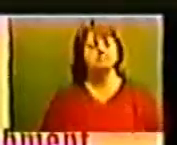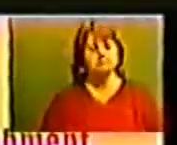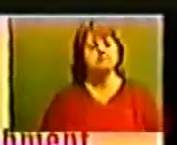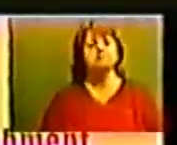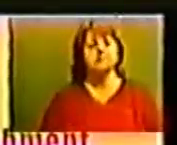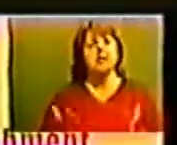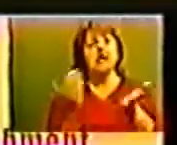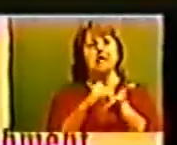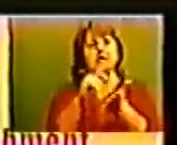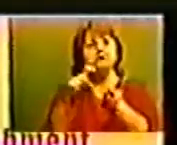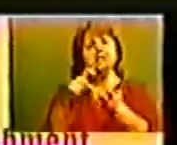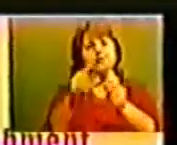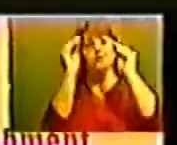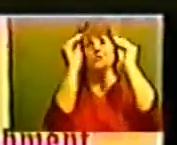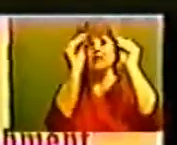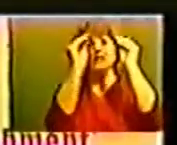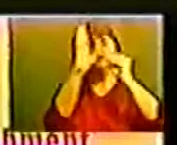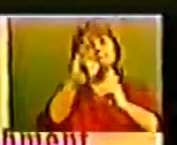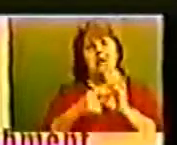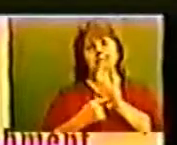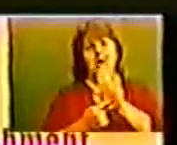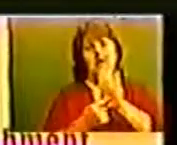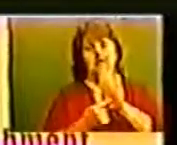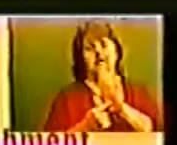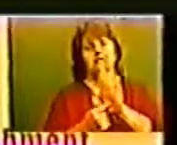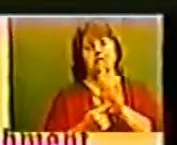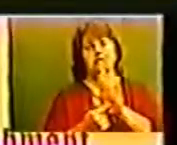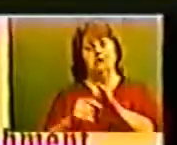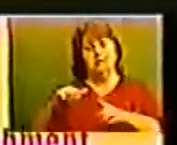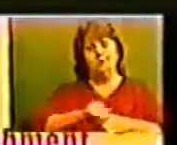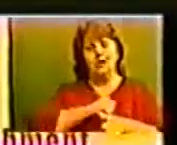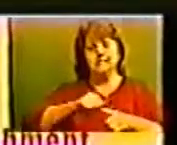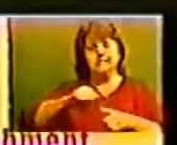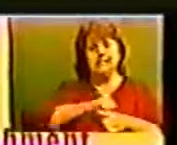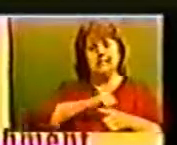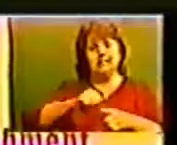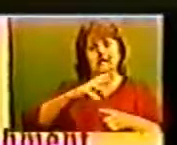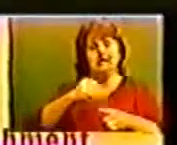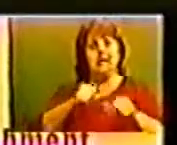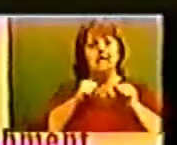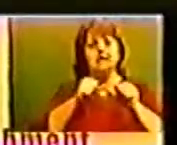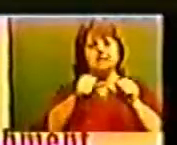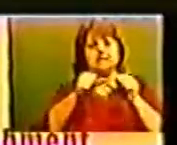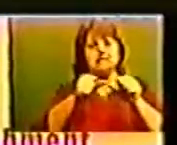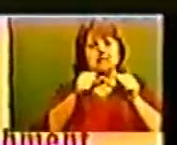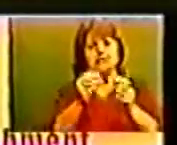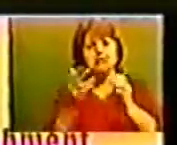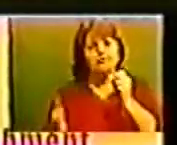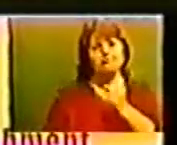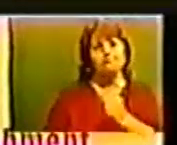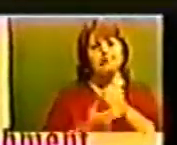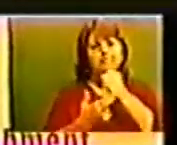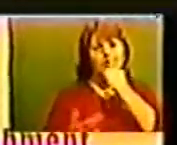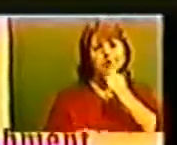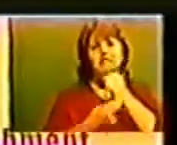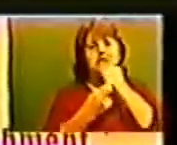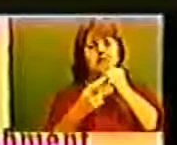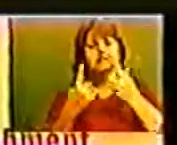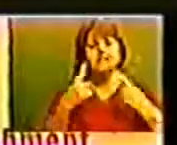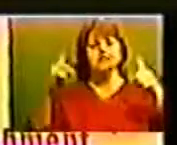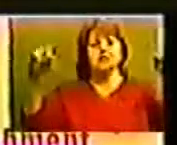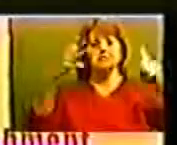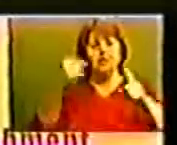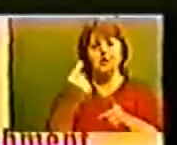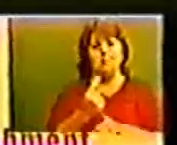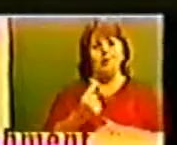So again, we need to teach by modeling, practicing, and consistently reinforcing